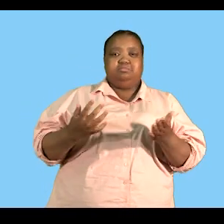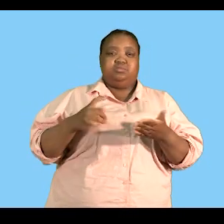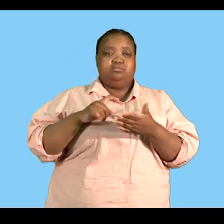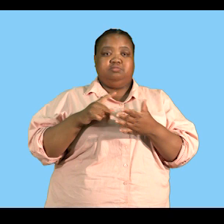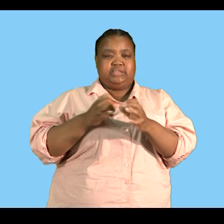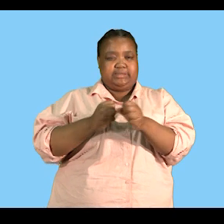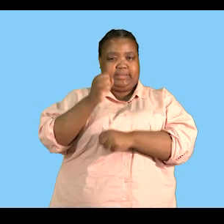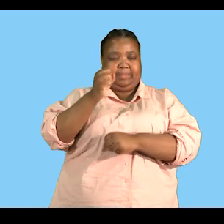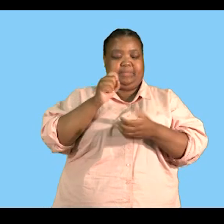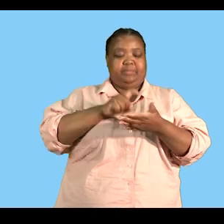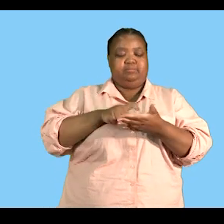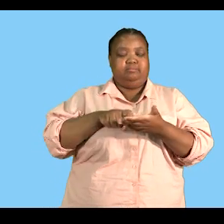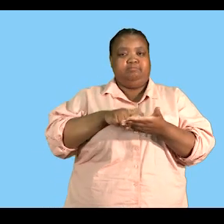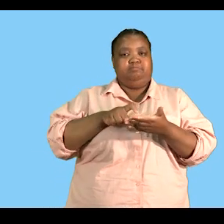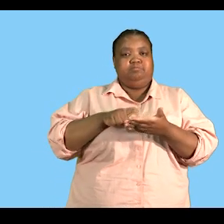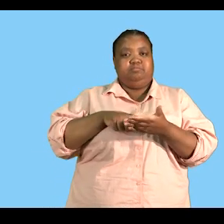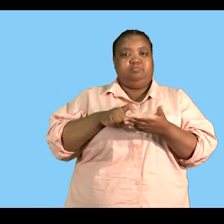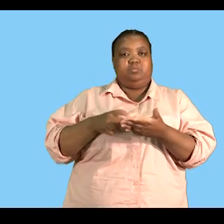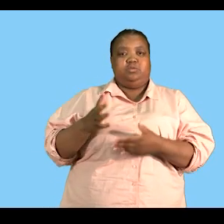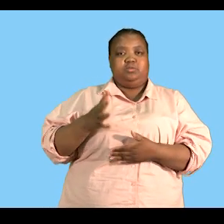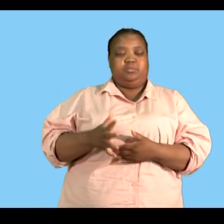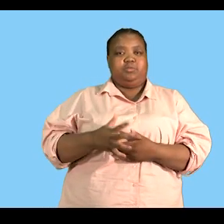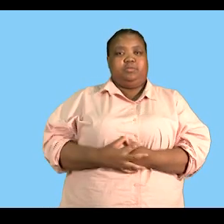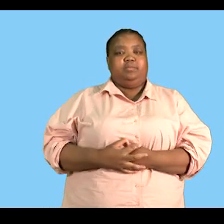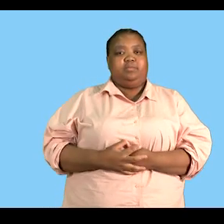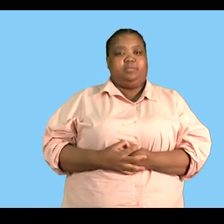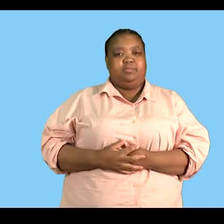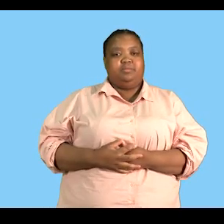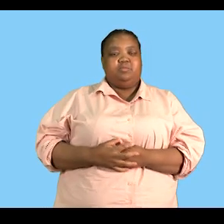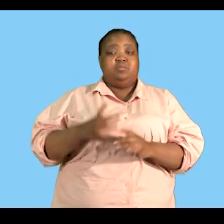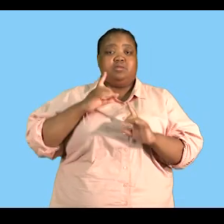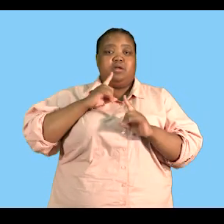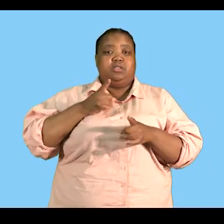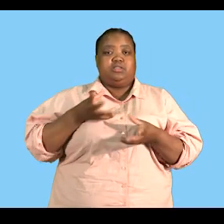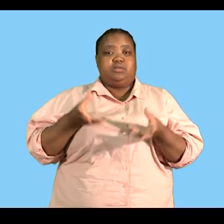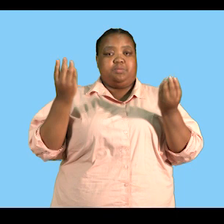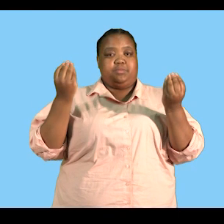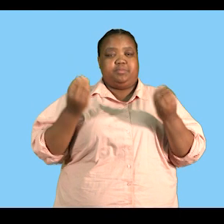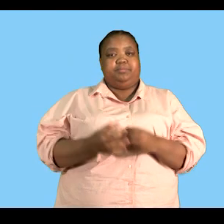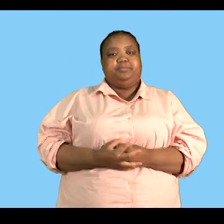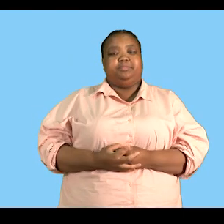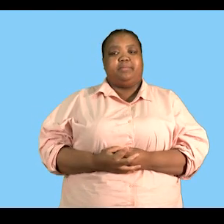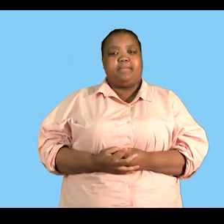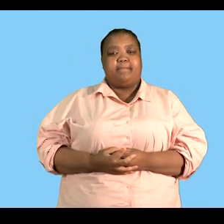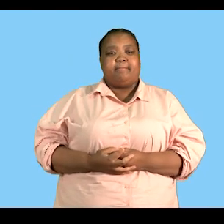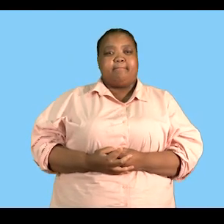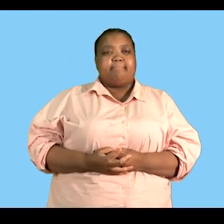you will punch it exactly as it is into your calculator to get your answer.